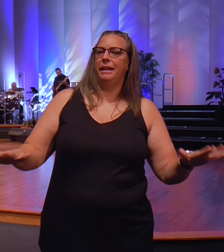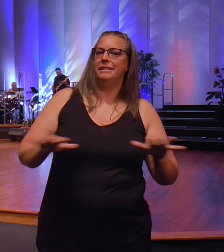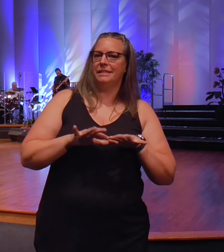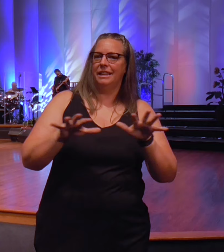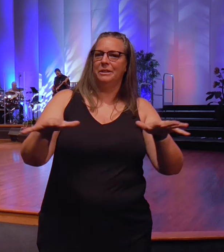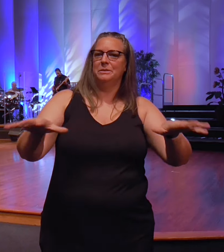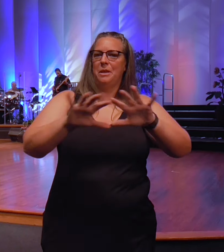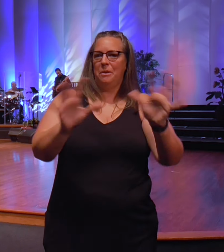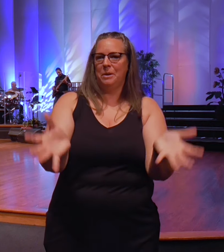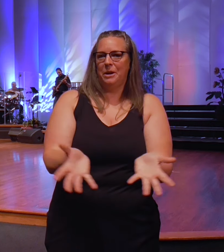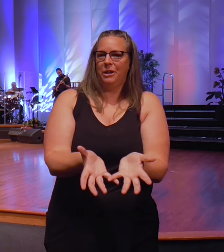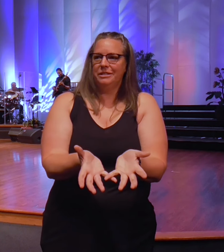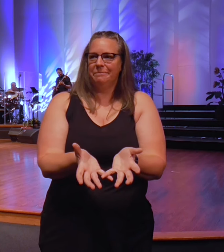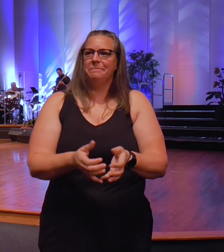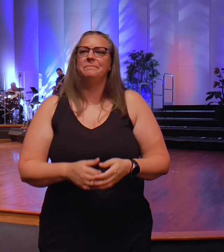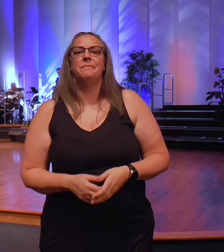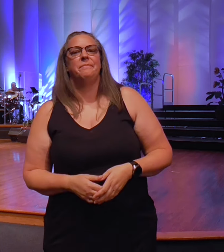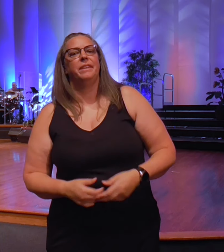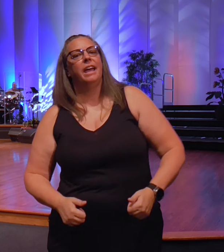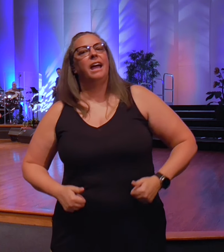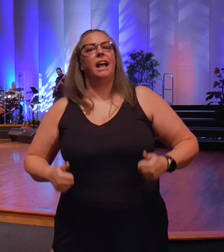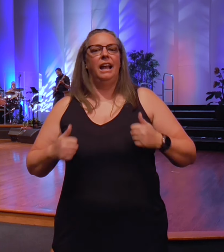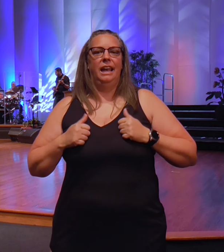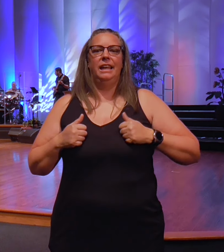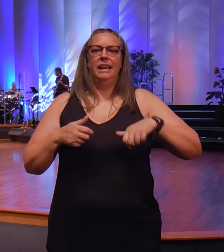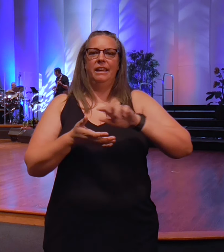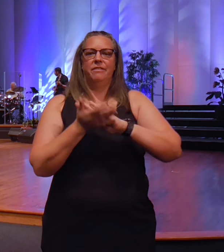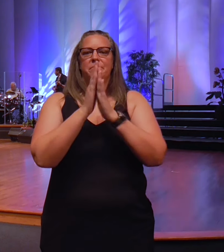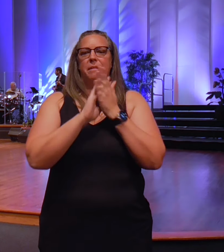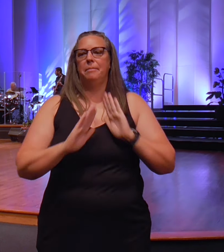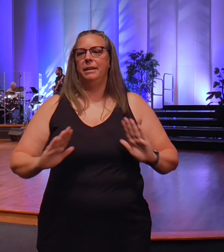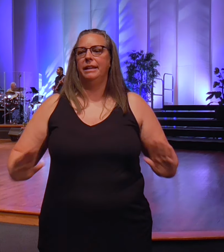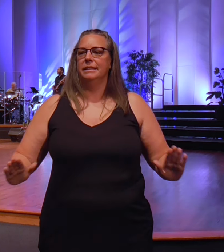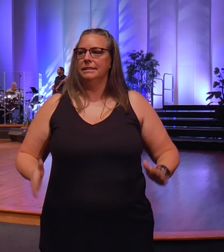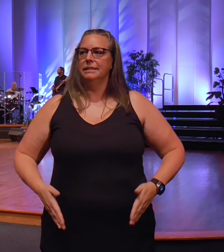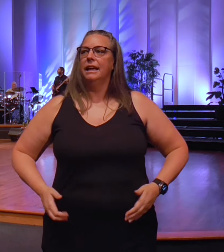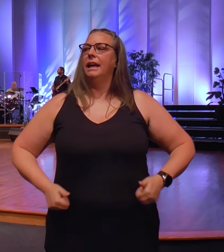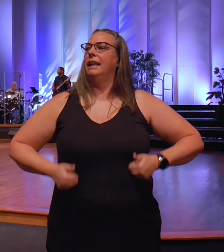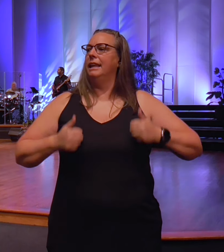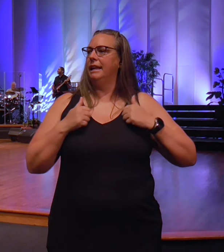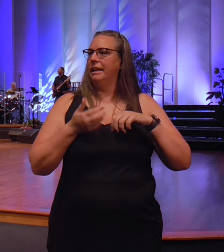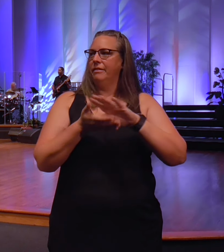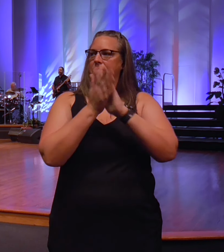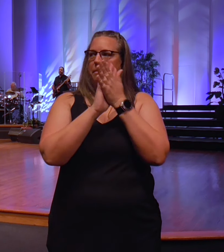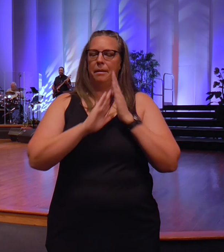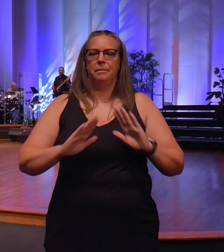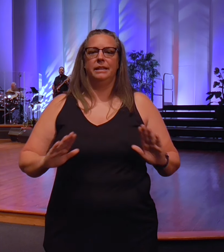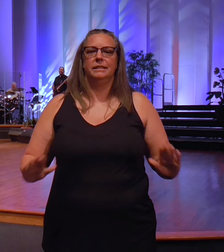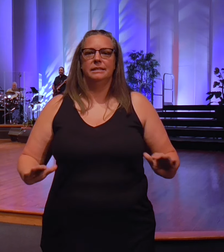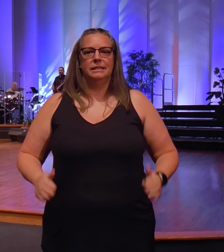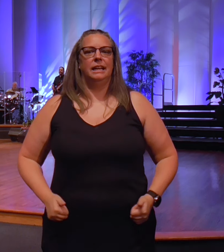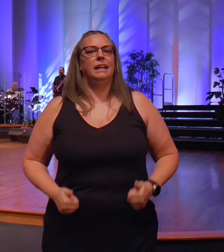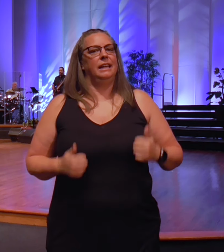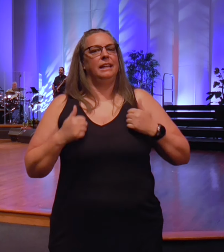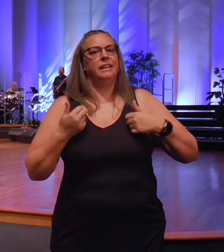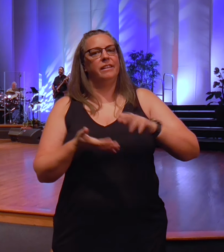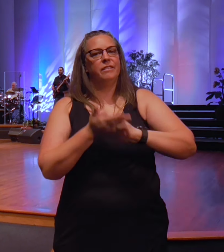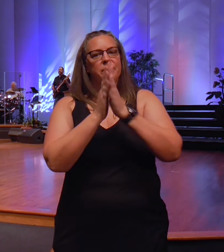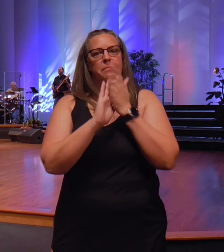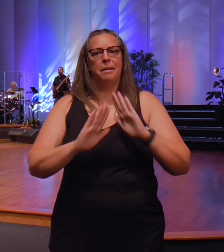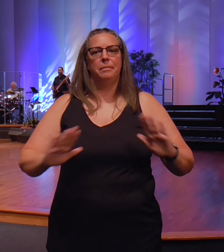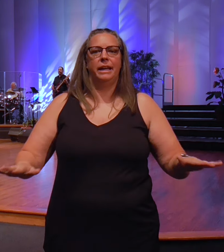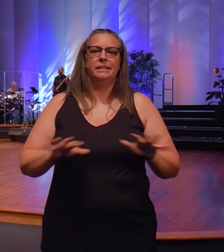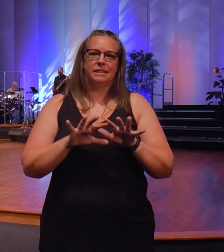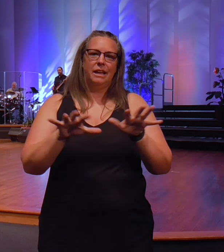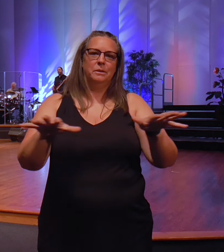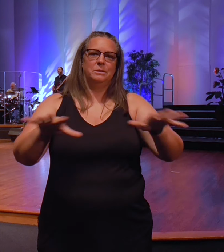my peace into the world. I live my peace. I live my peace.